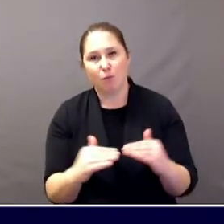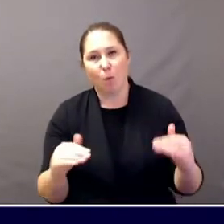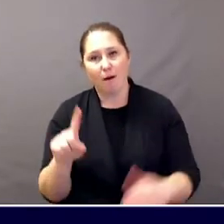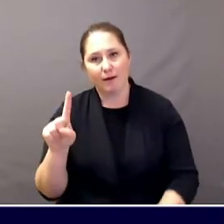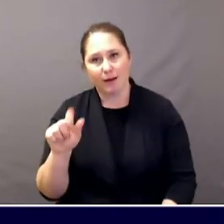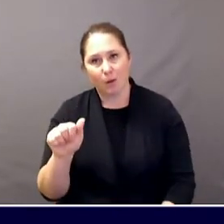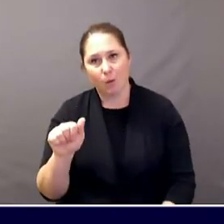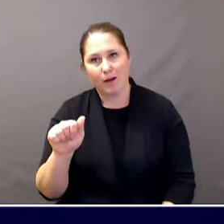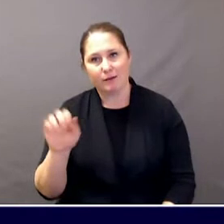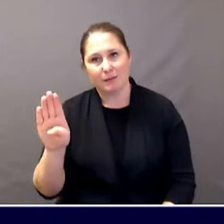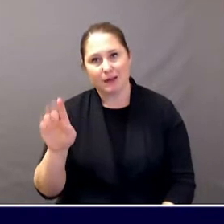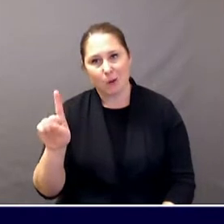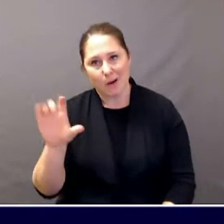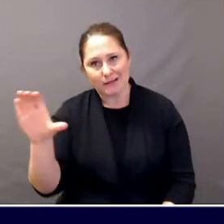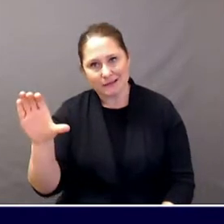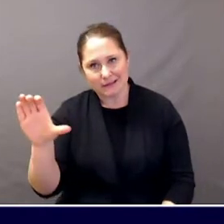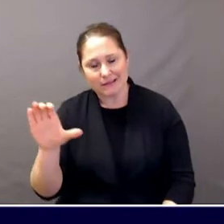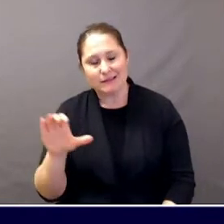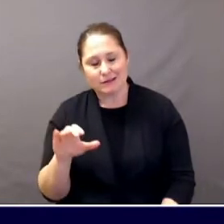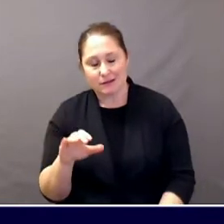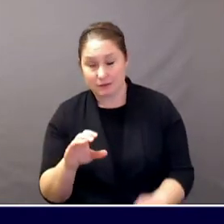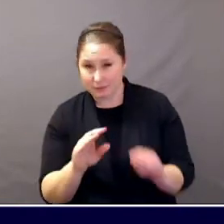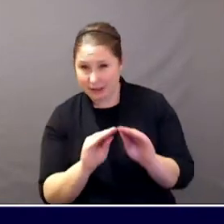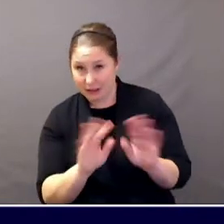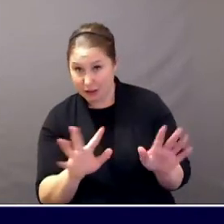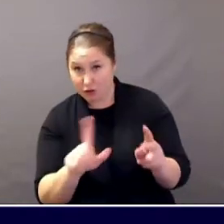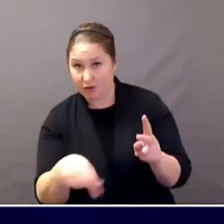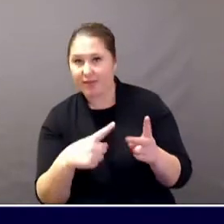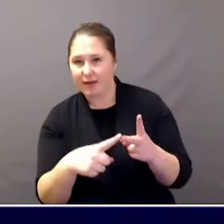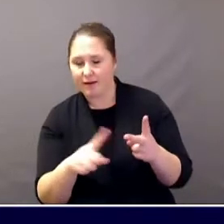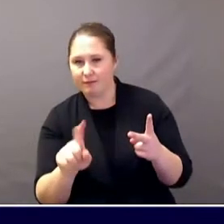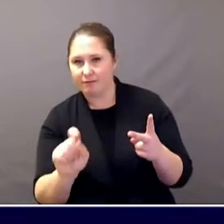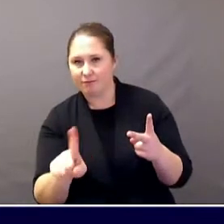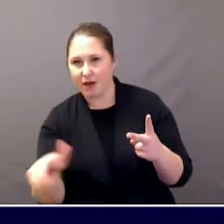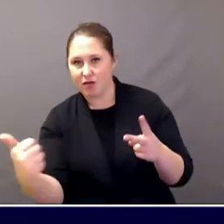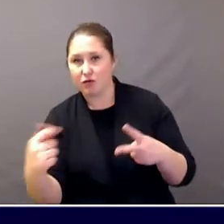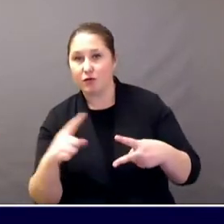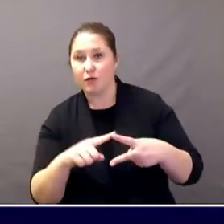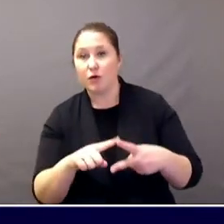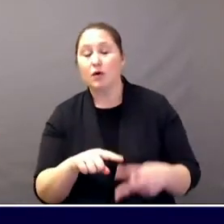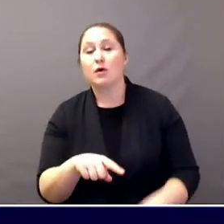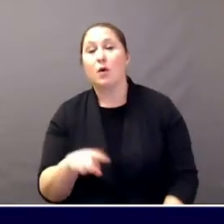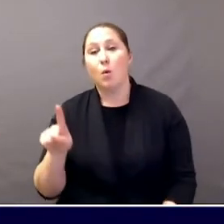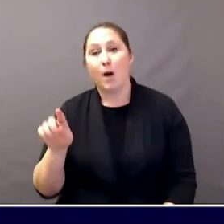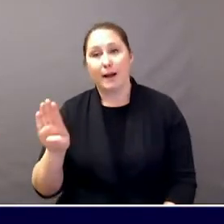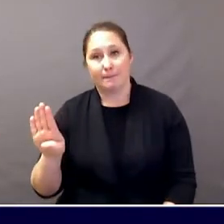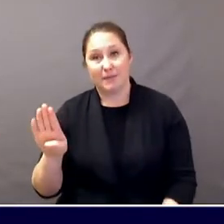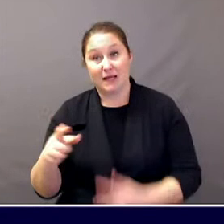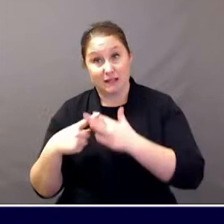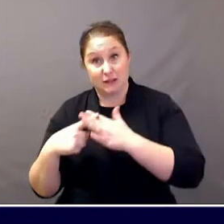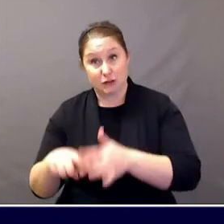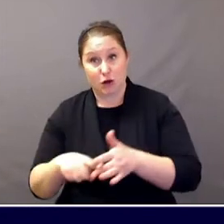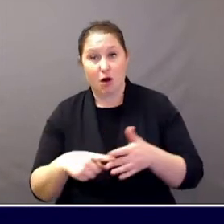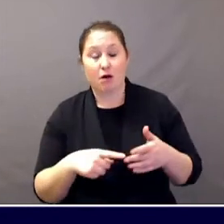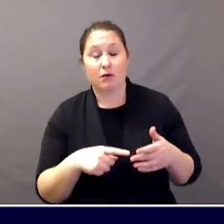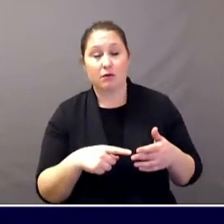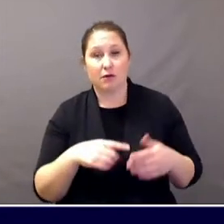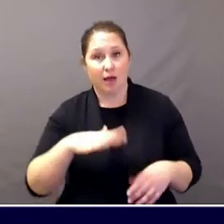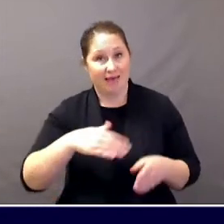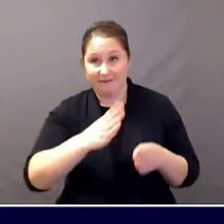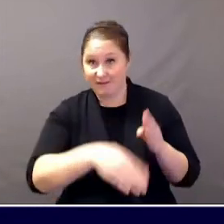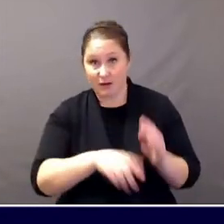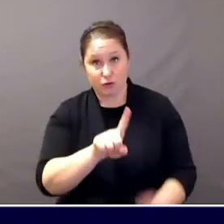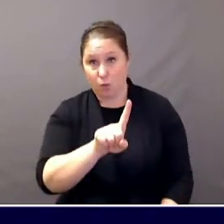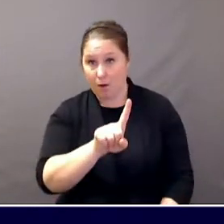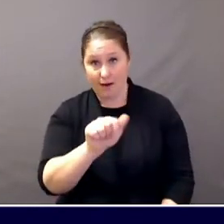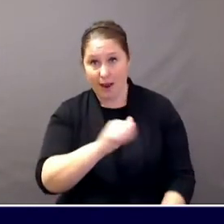are you saying that 1B will start while 1A is still underway? And then in terms of